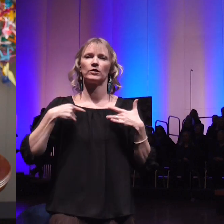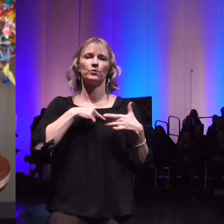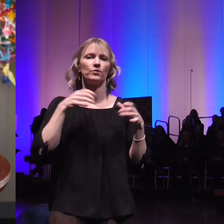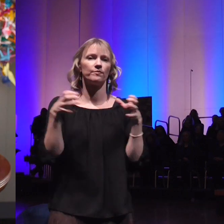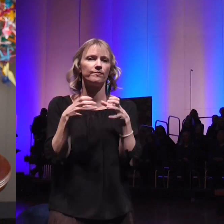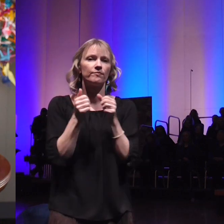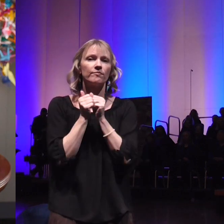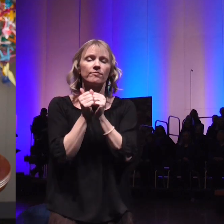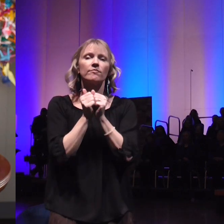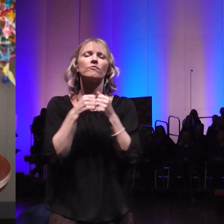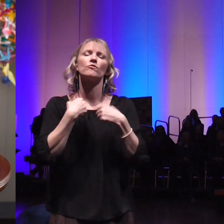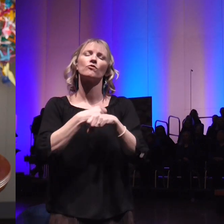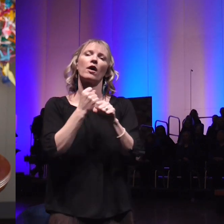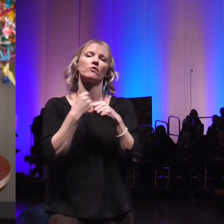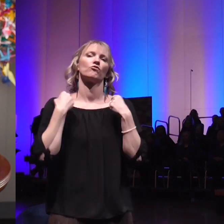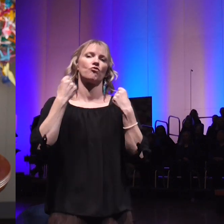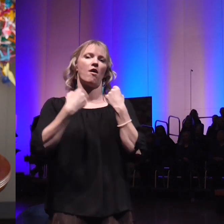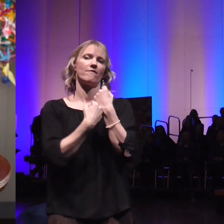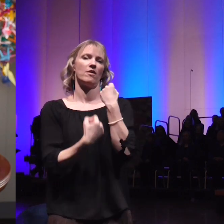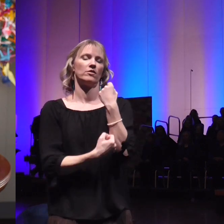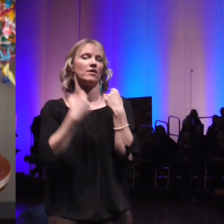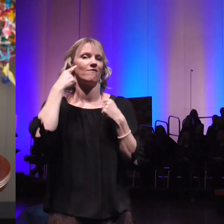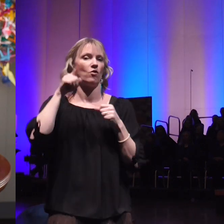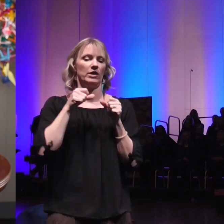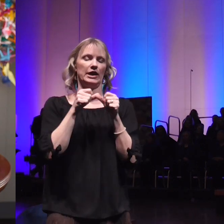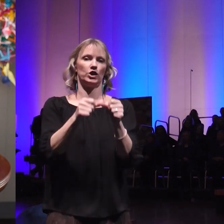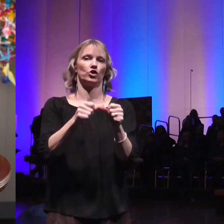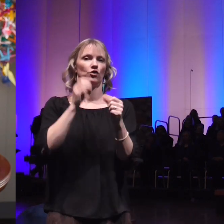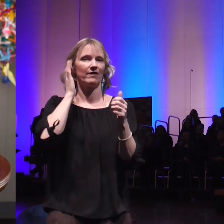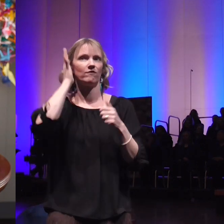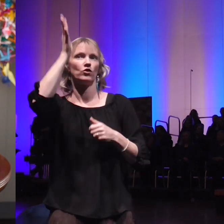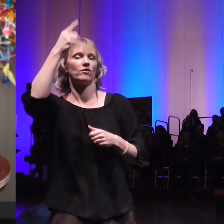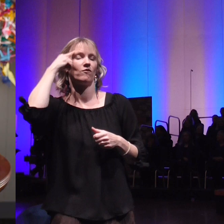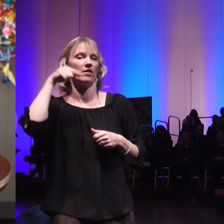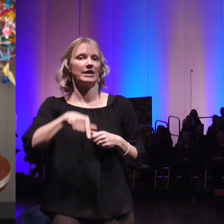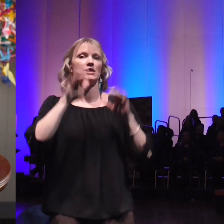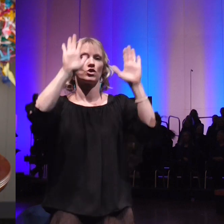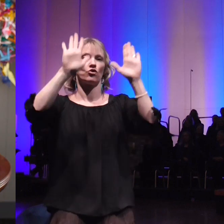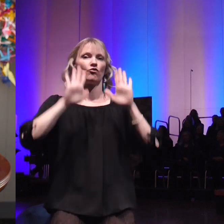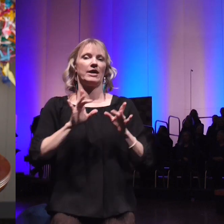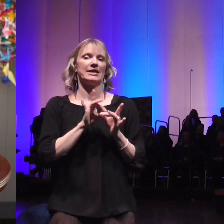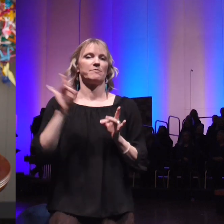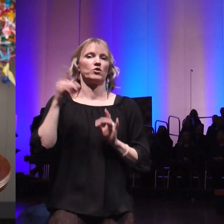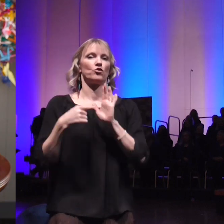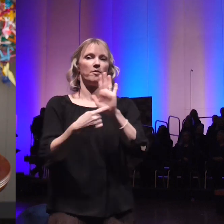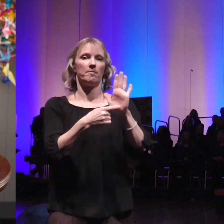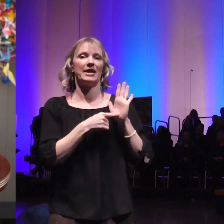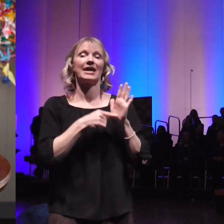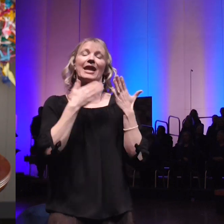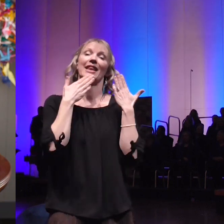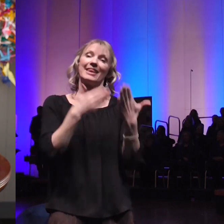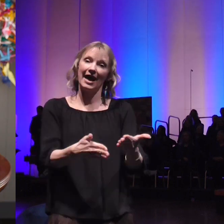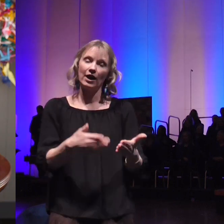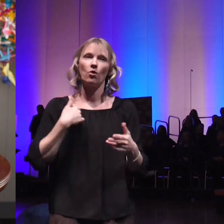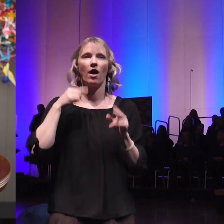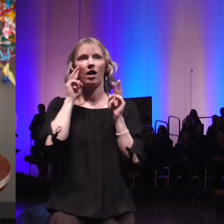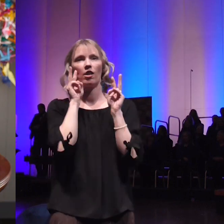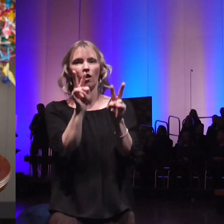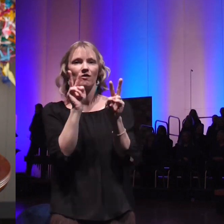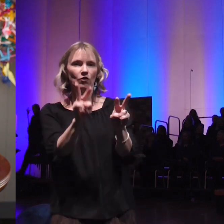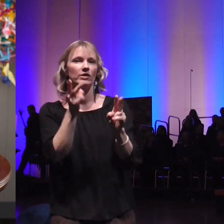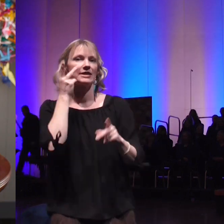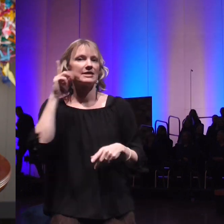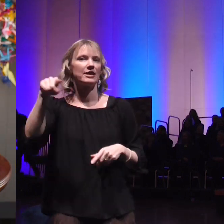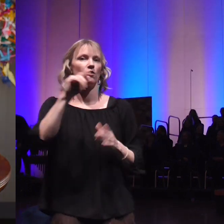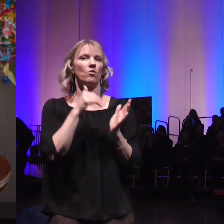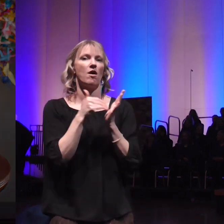creating this strong foundation for an enduring future for this great spiritual beacon. Thank you, and I look forward to seeing you a lot